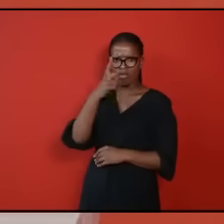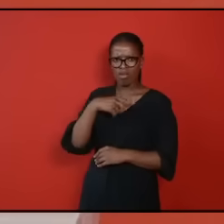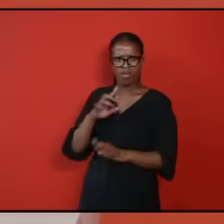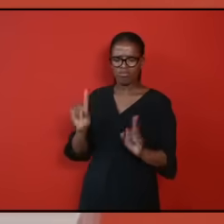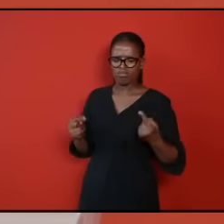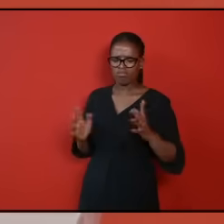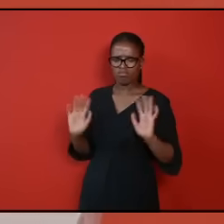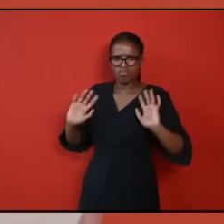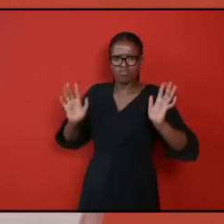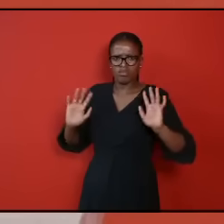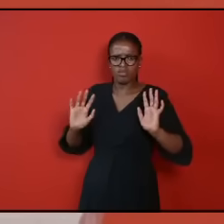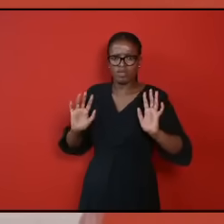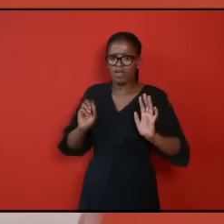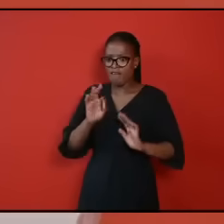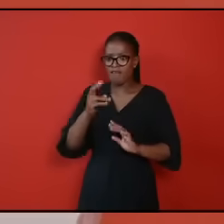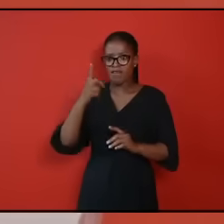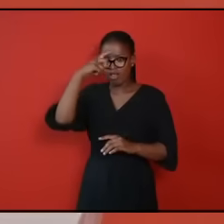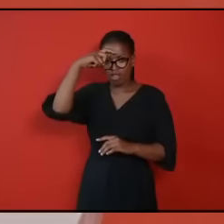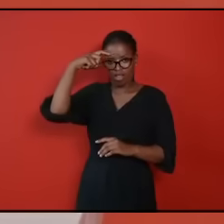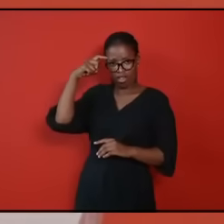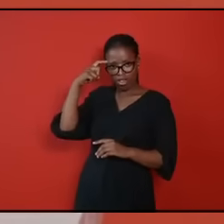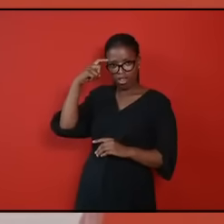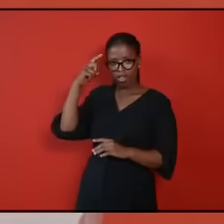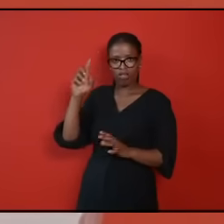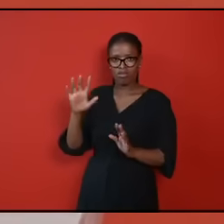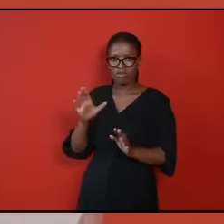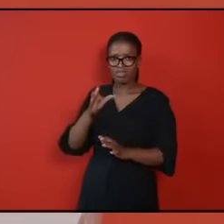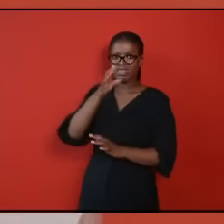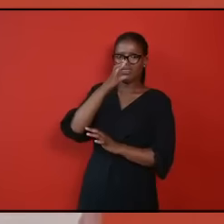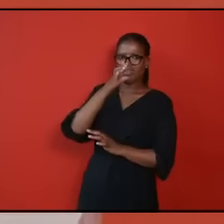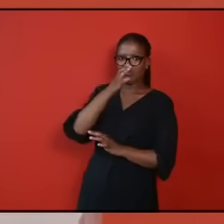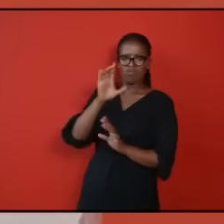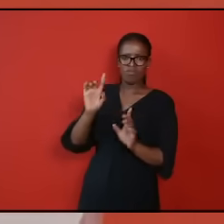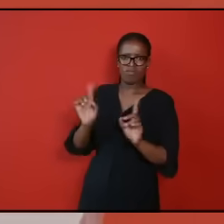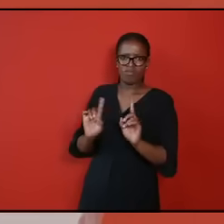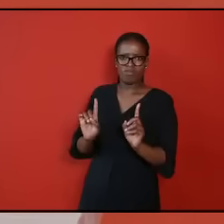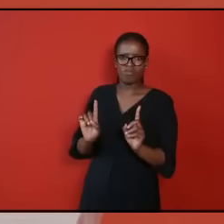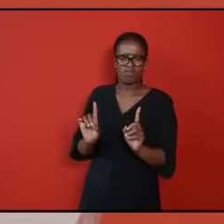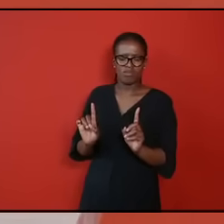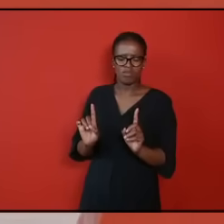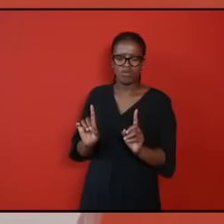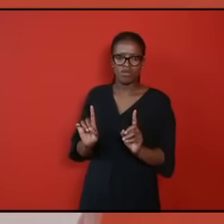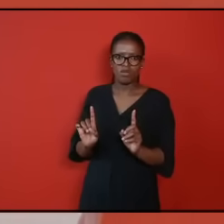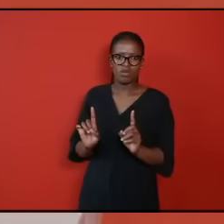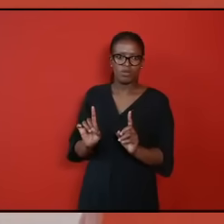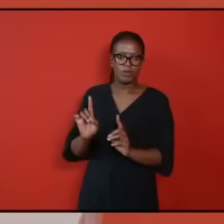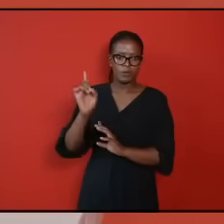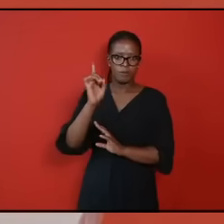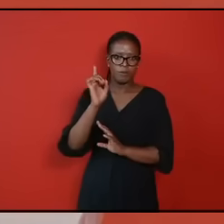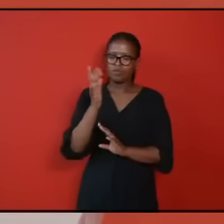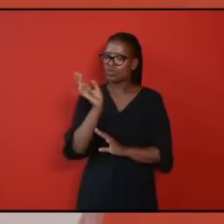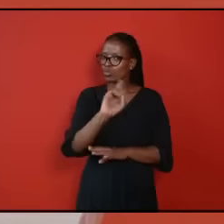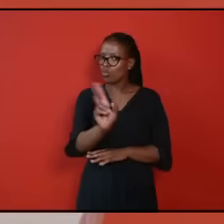We'll see you. If you are drunk, we don't have to brutalize you. We'll see you.